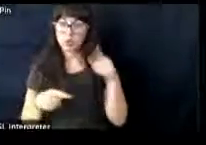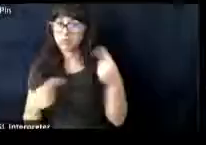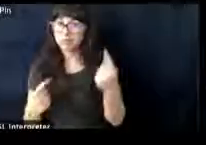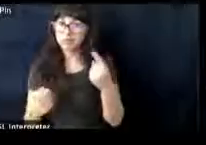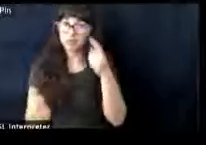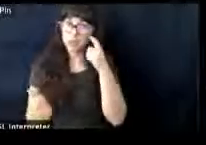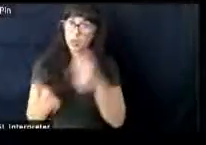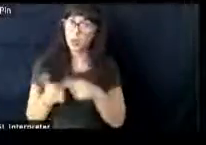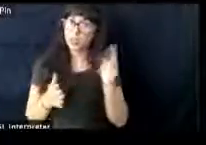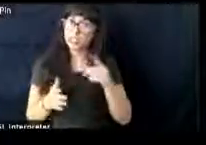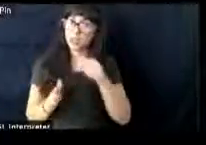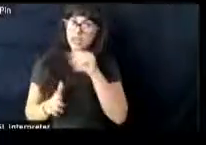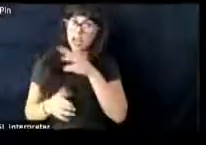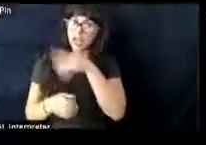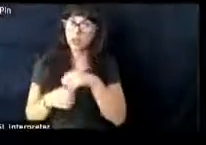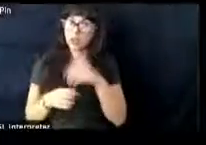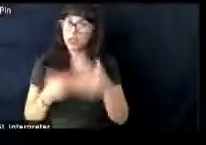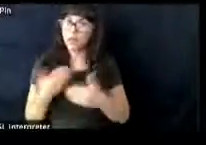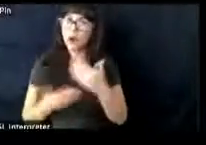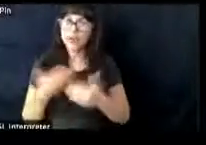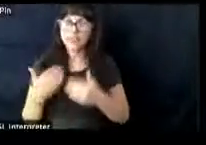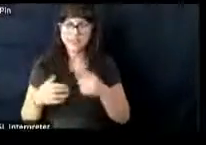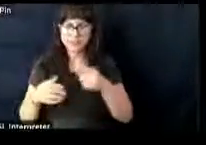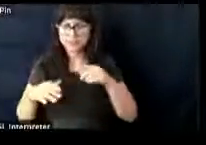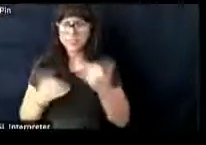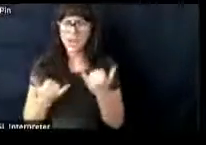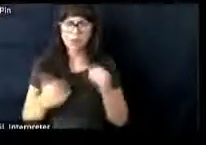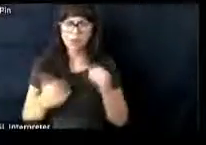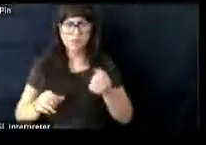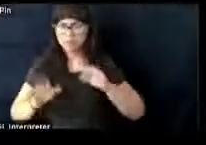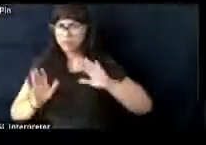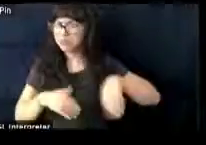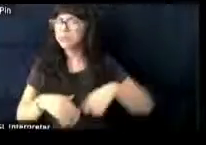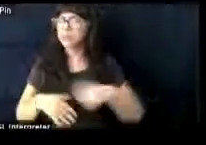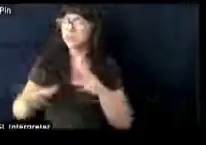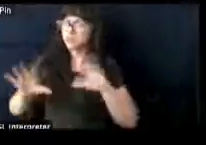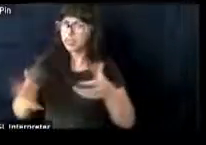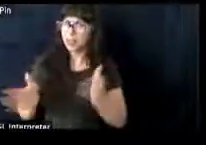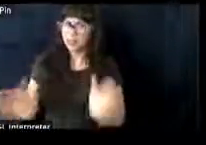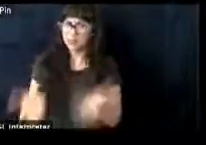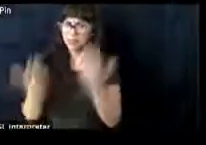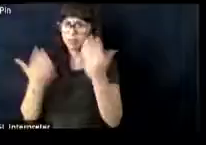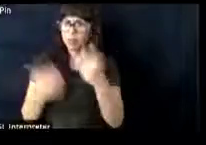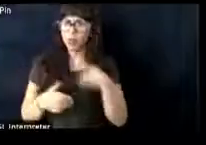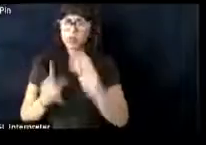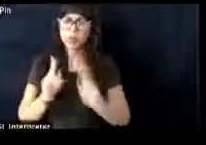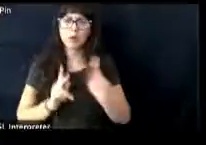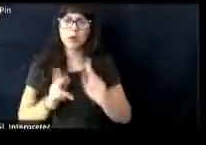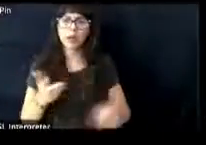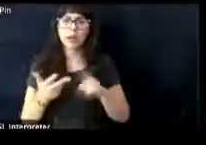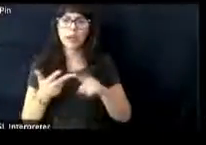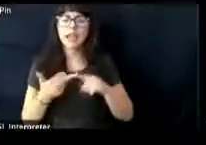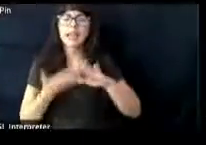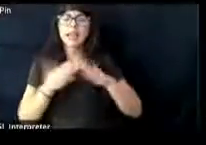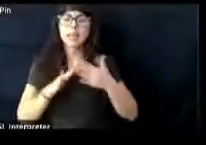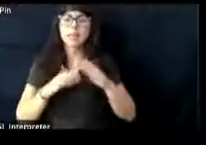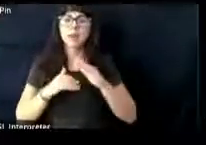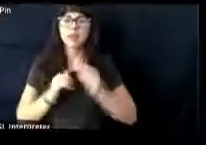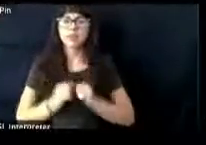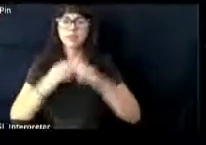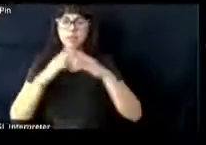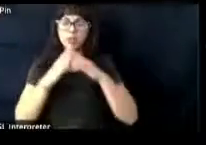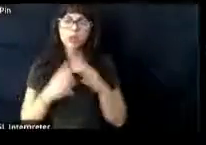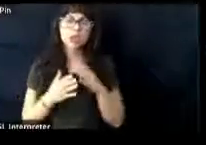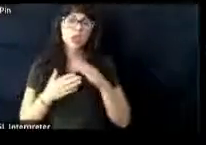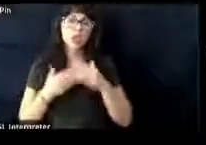included in the process to ensure that they are given a platform. And lastly, centering community building organizations in the